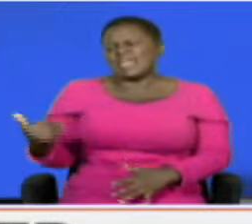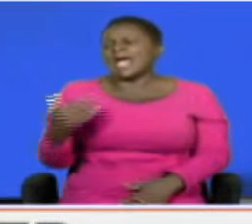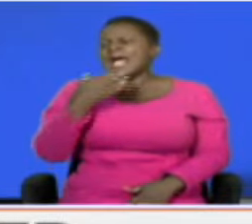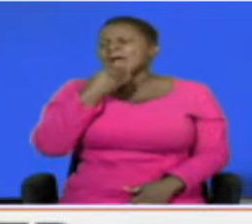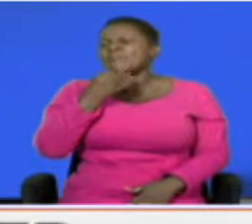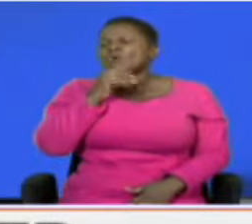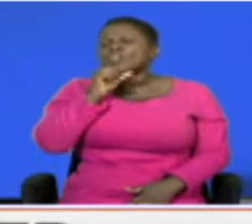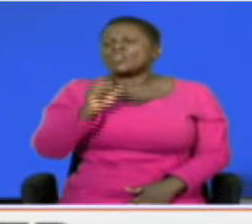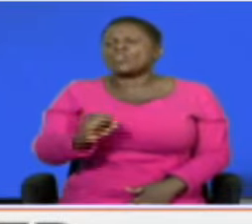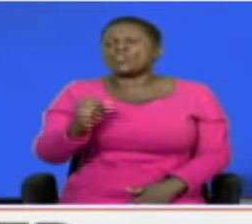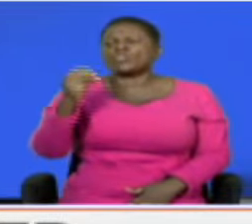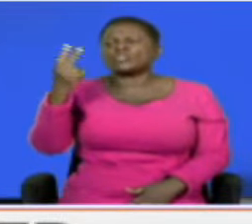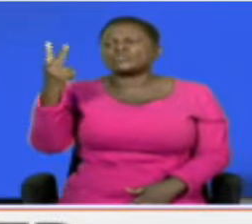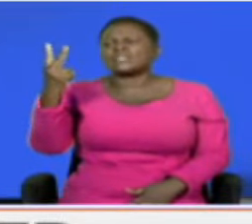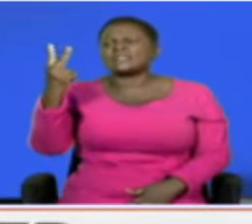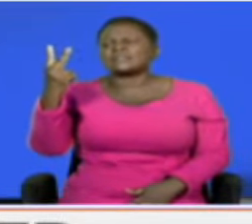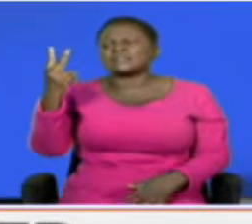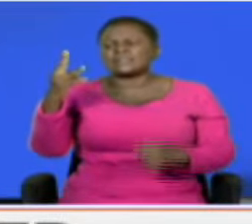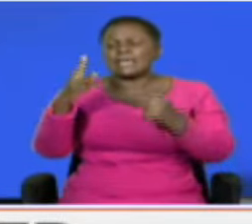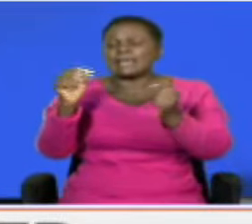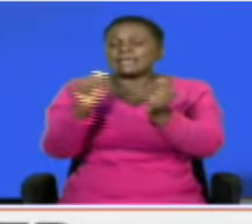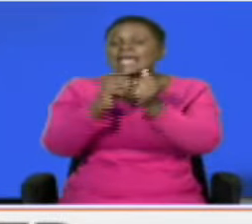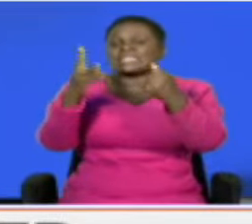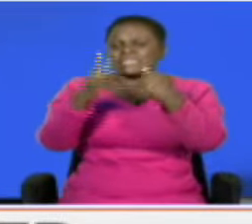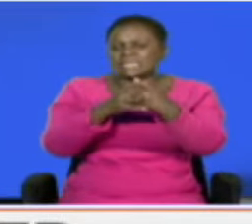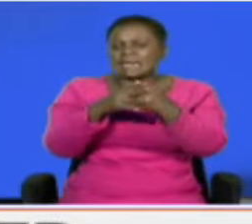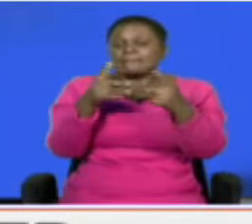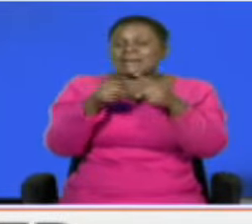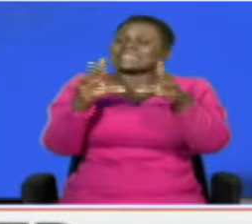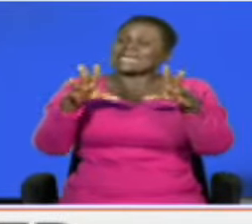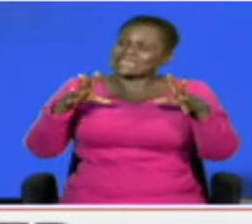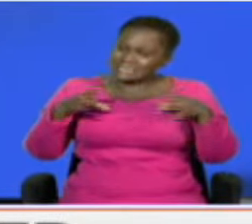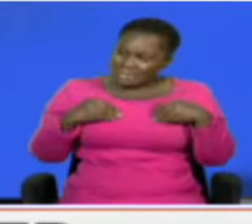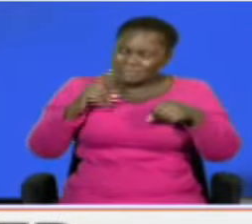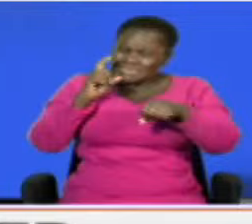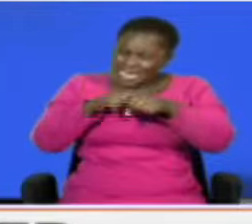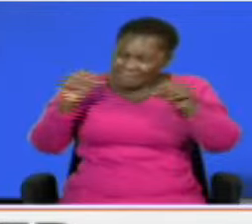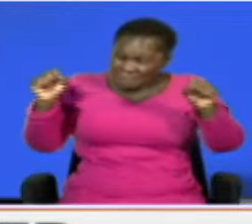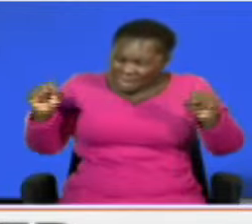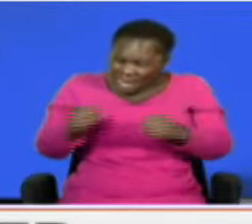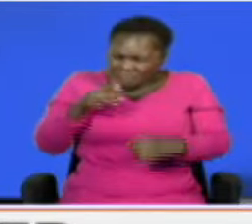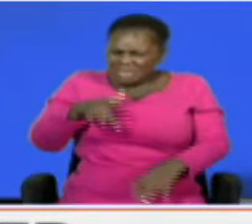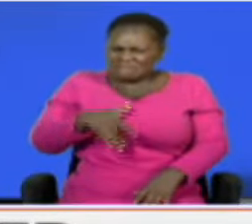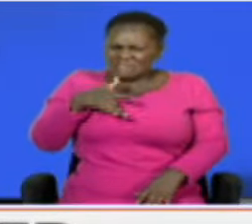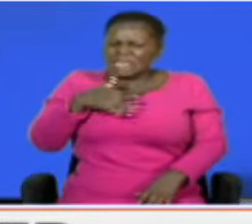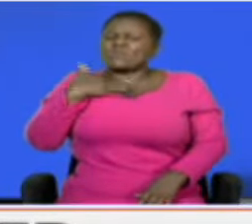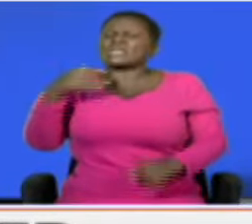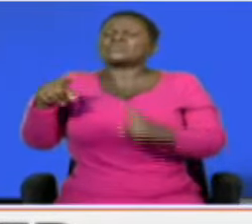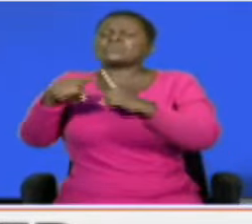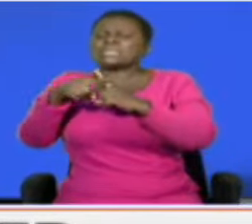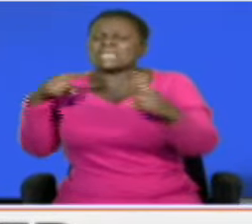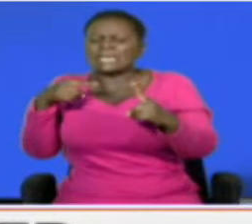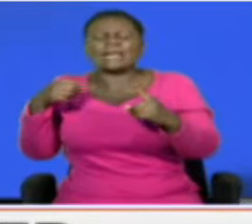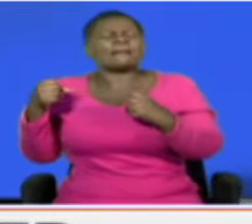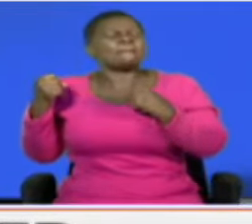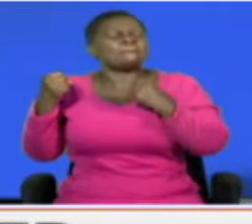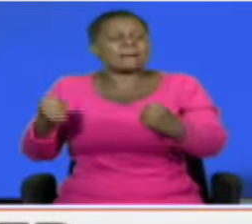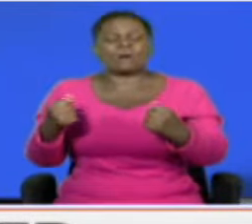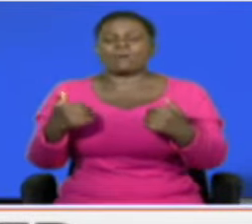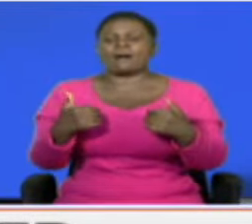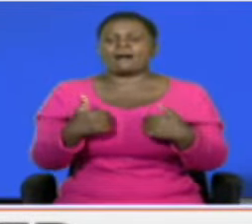miaka 19. Lakini yeye anakiri, anasema wakati. Inapofika yeye wakati ya kuwa mtu, anakuwa na